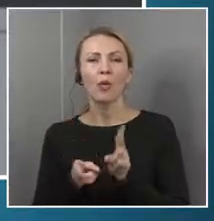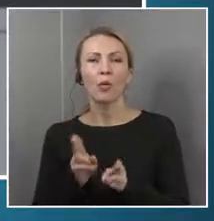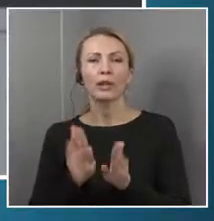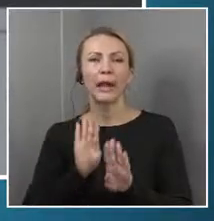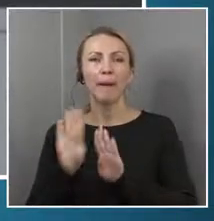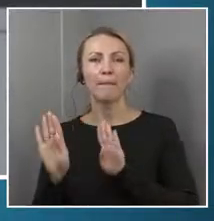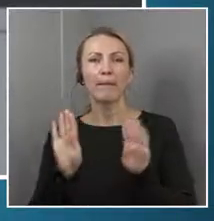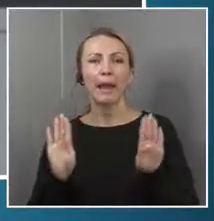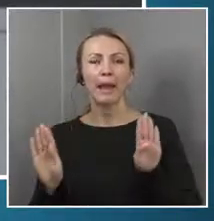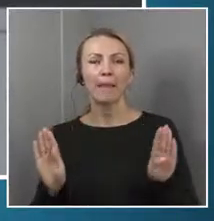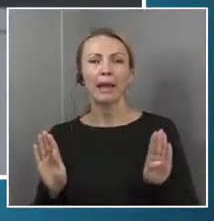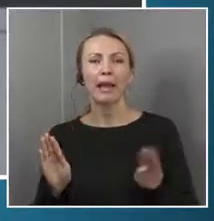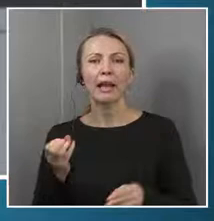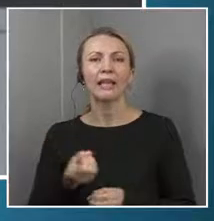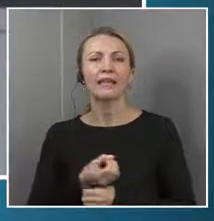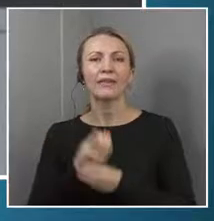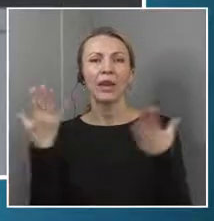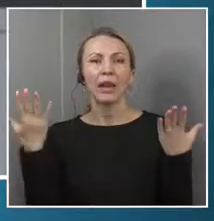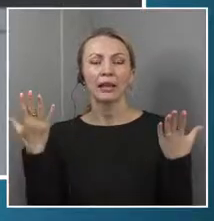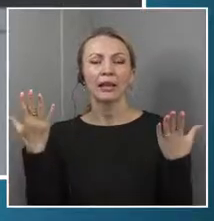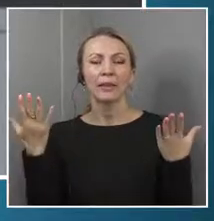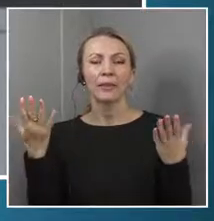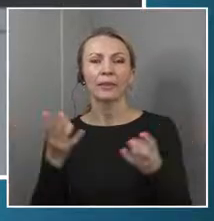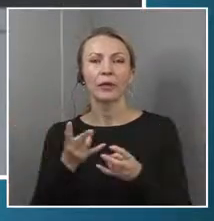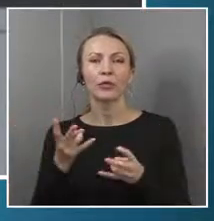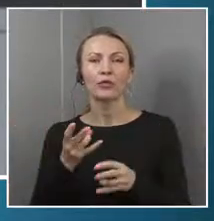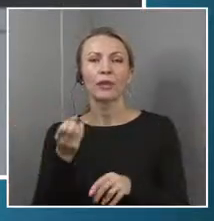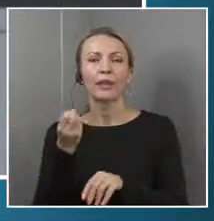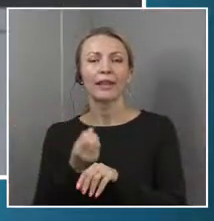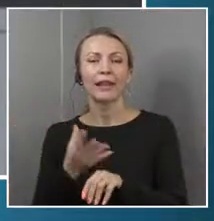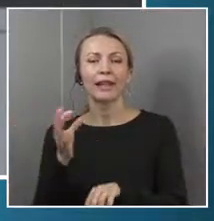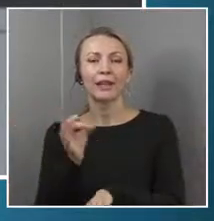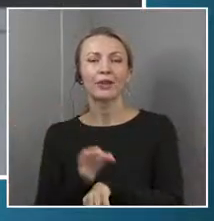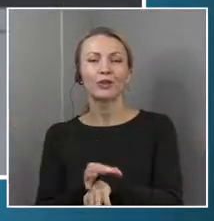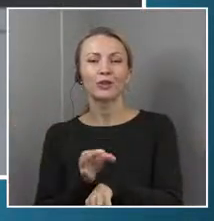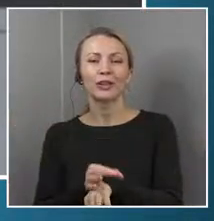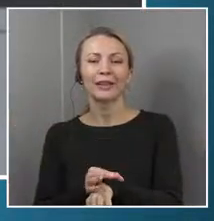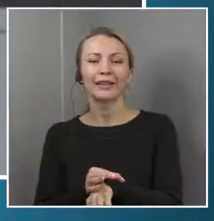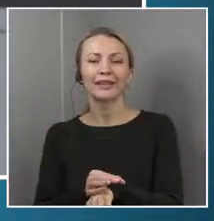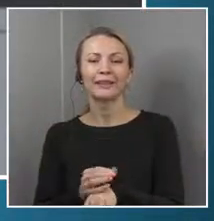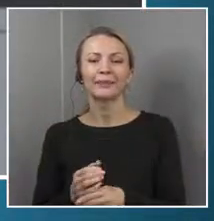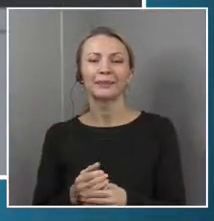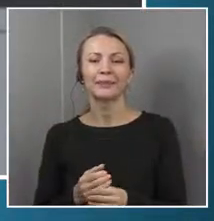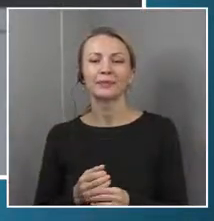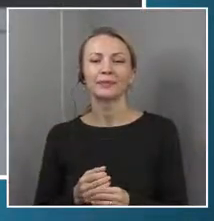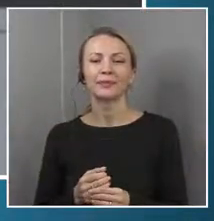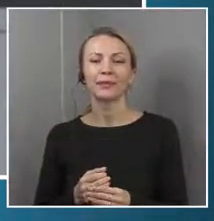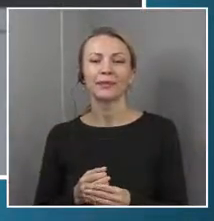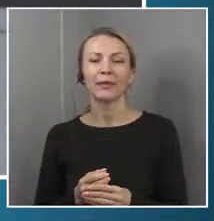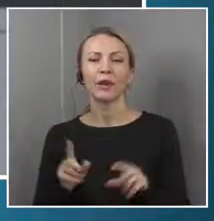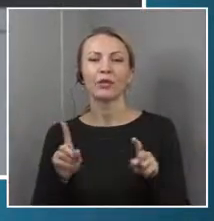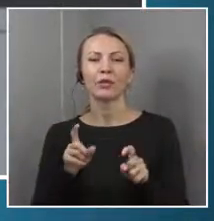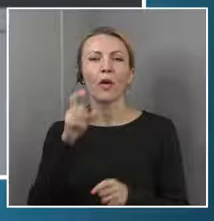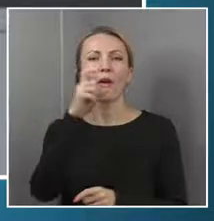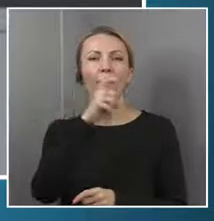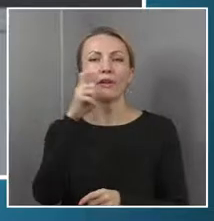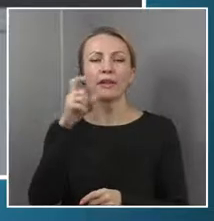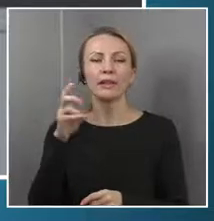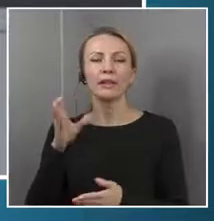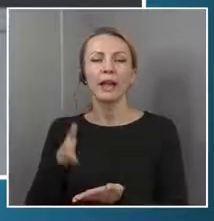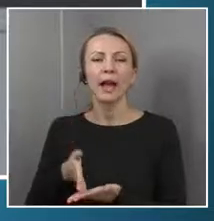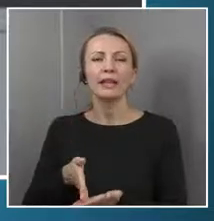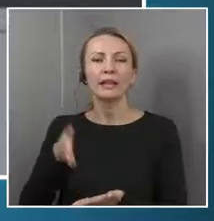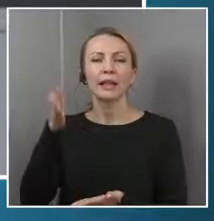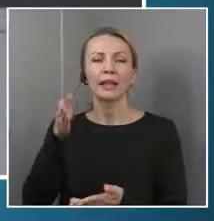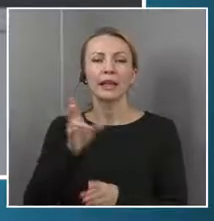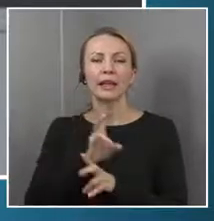adopted from James Bond movies and glossy magazines. But James Bond movies doesn't tell you what you should need to